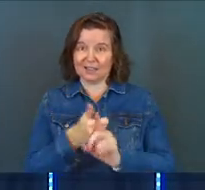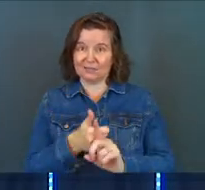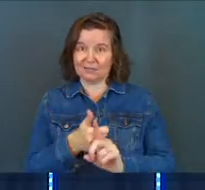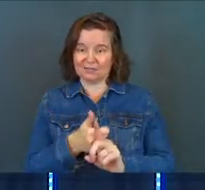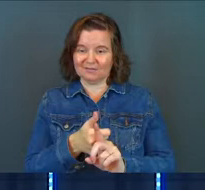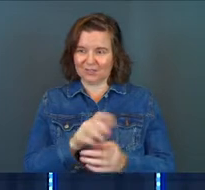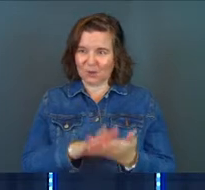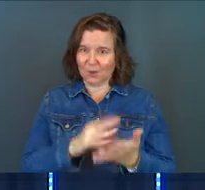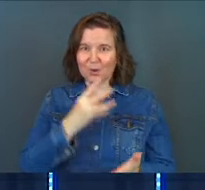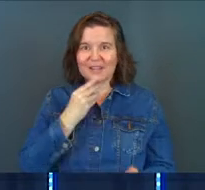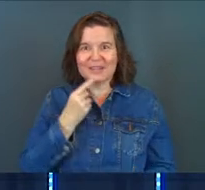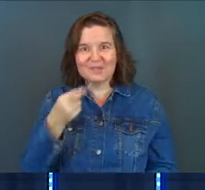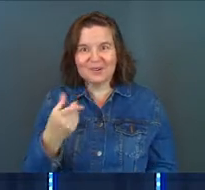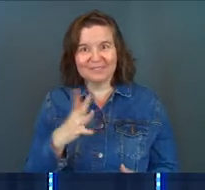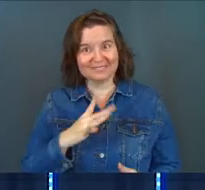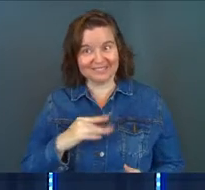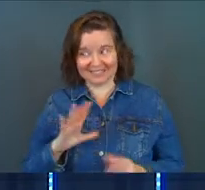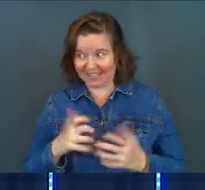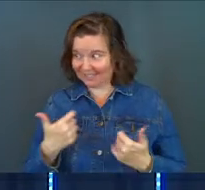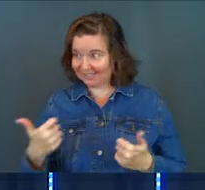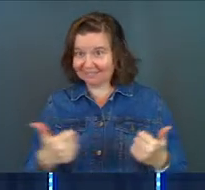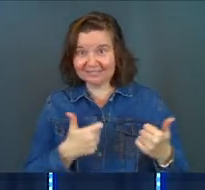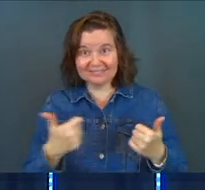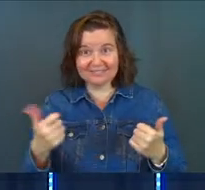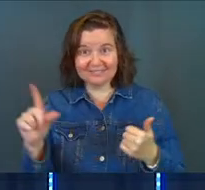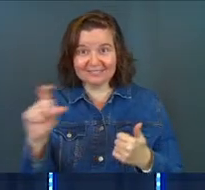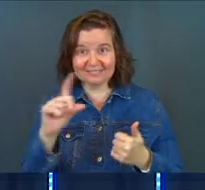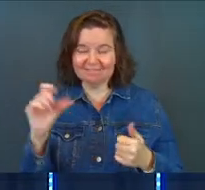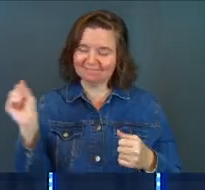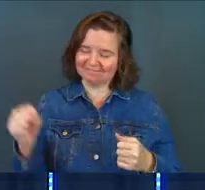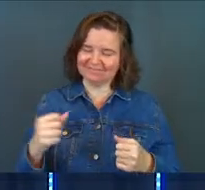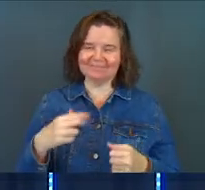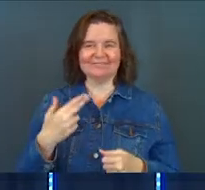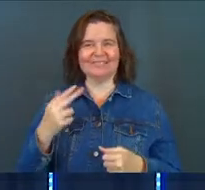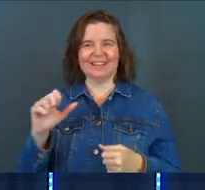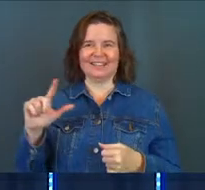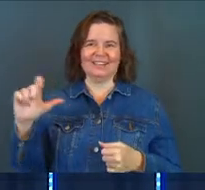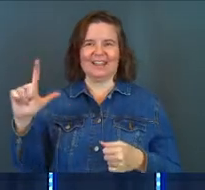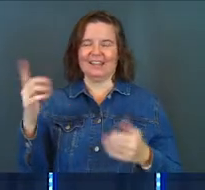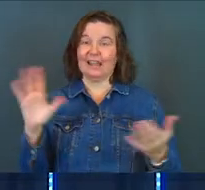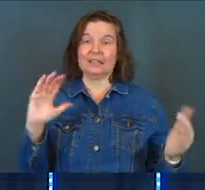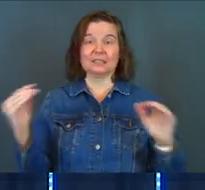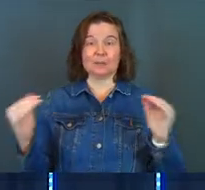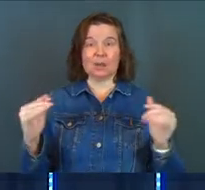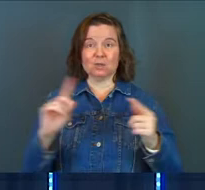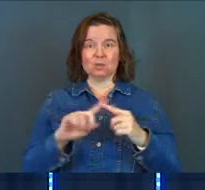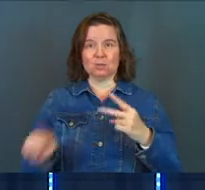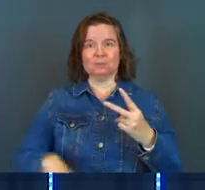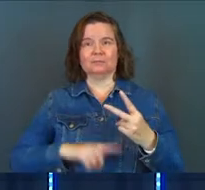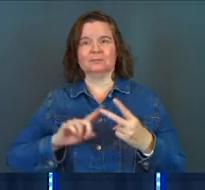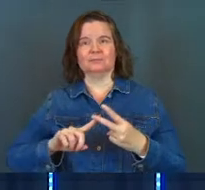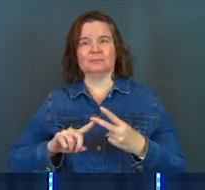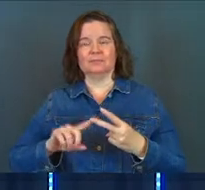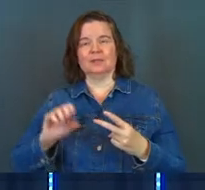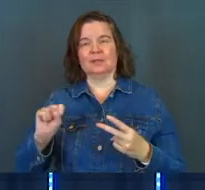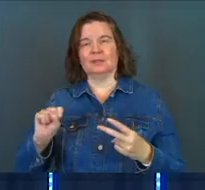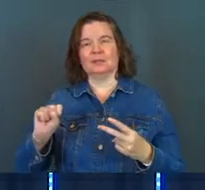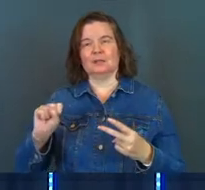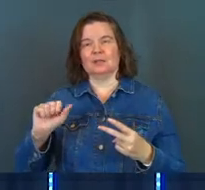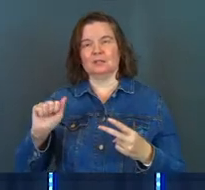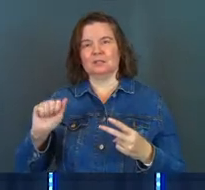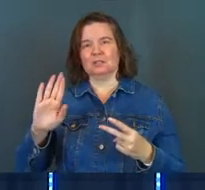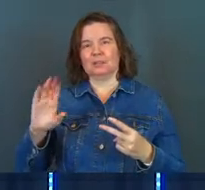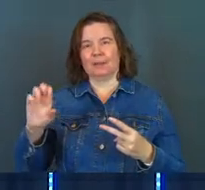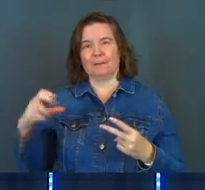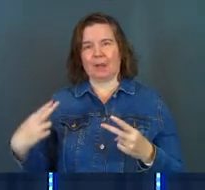You're learning Hebrew. How's it going, class? You doing all right? Yeah, halal. Let's compare that to another one. This one's Shabbat. Say